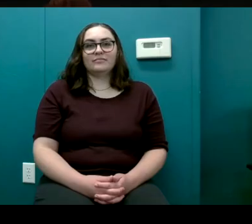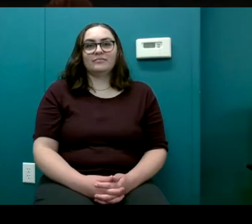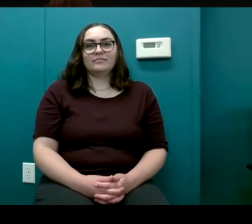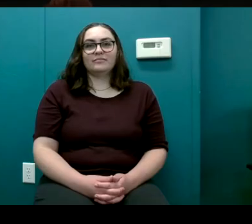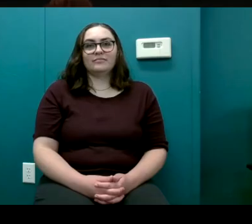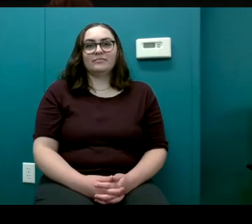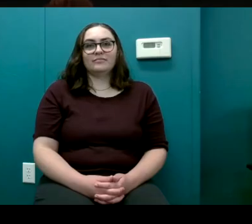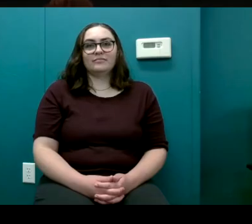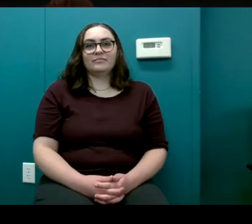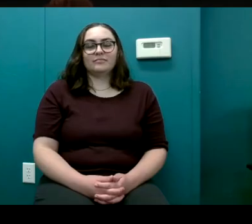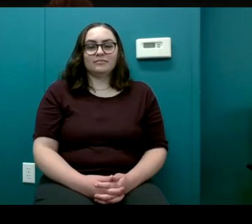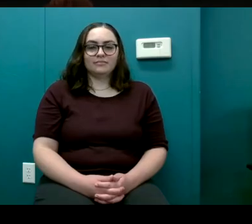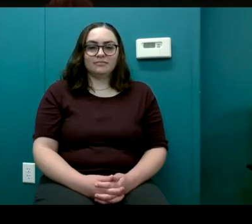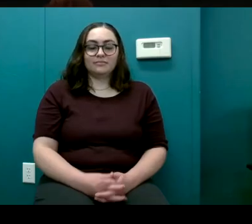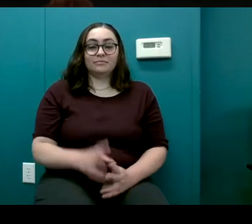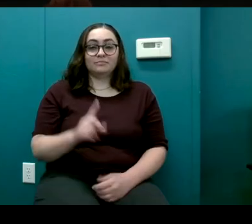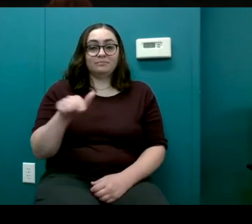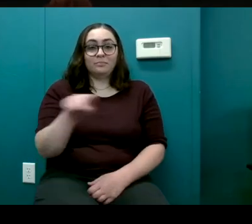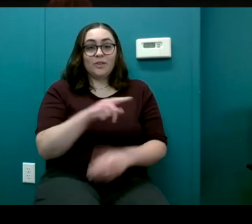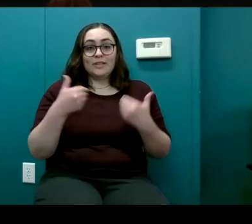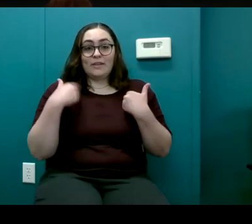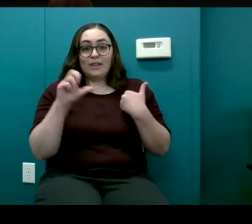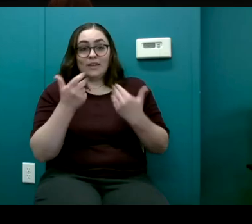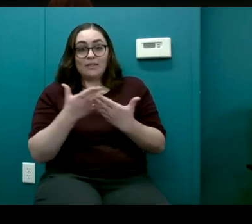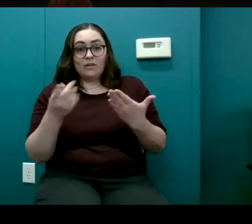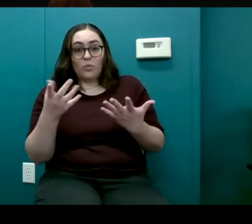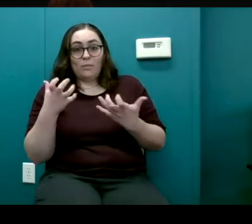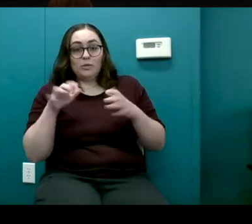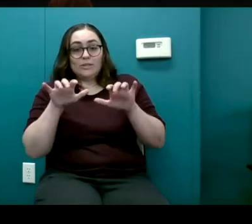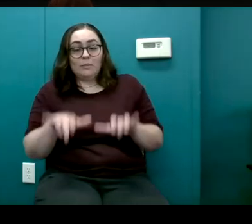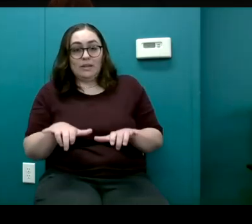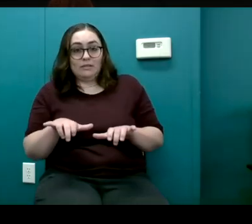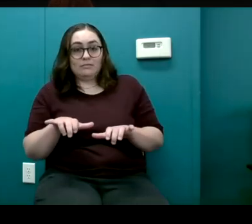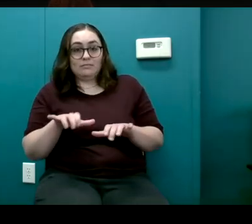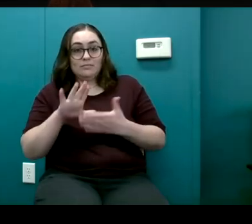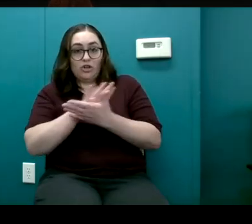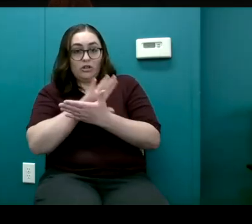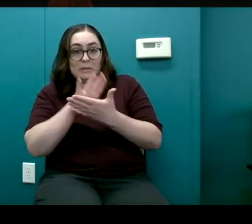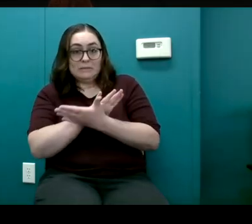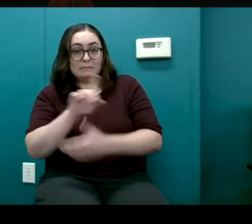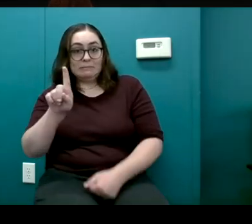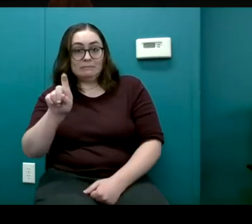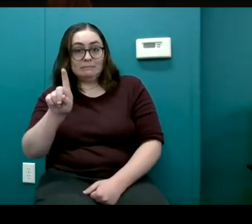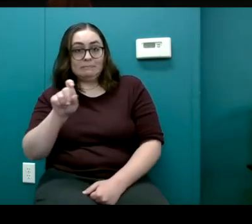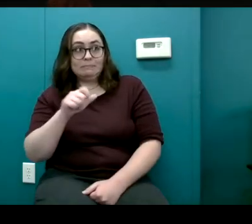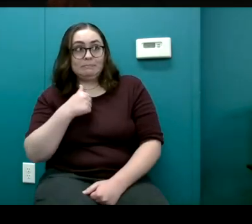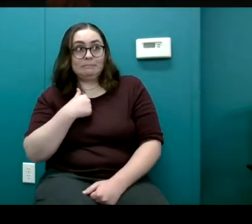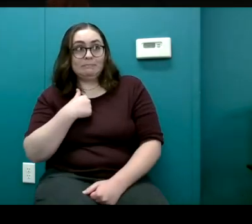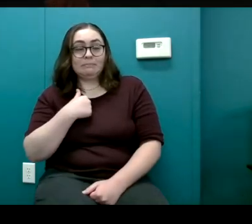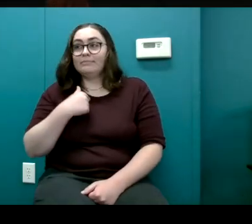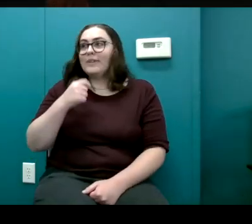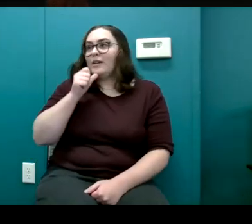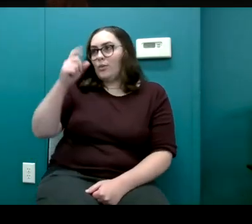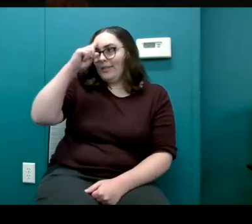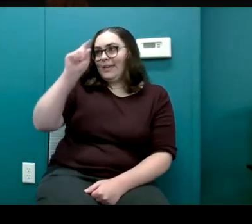Do you guys have anything that you want me to type in the document? I don't think you have any from